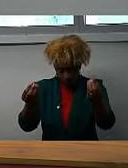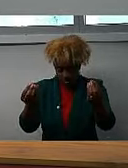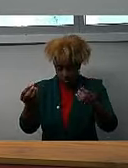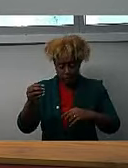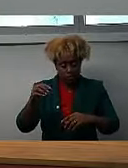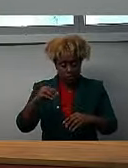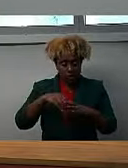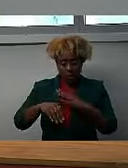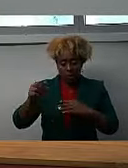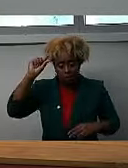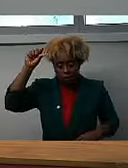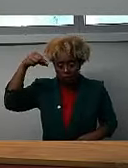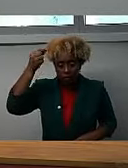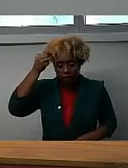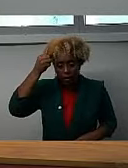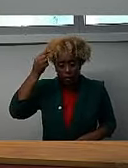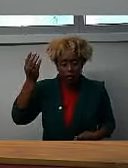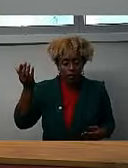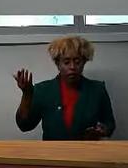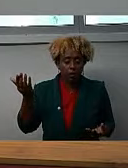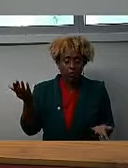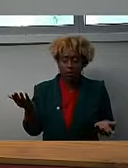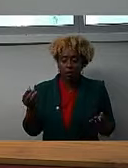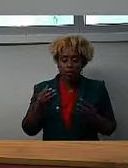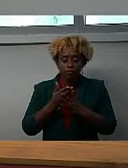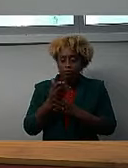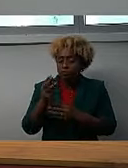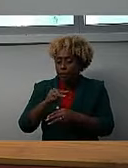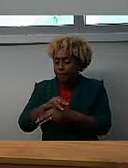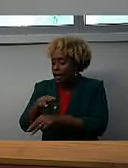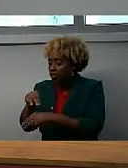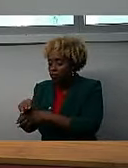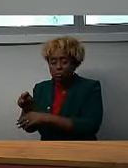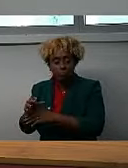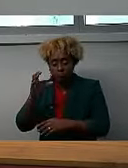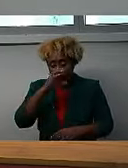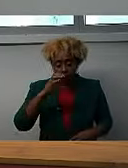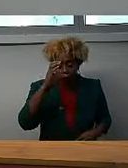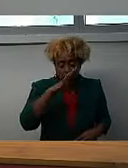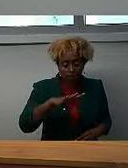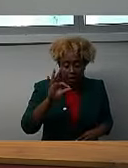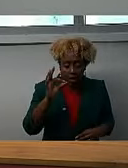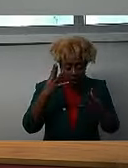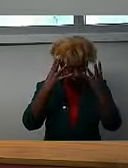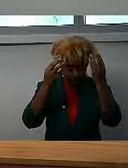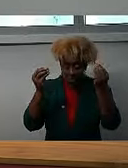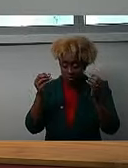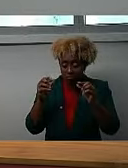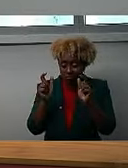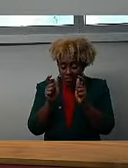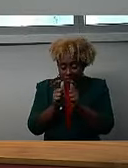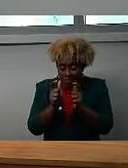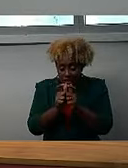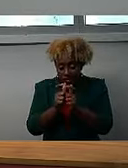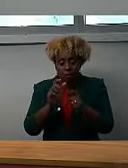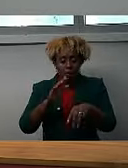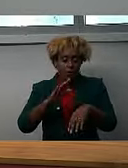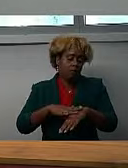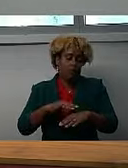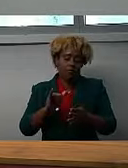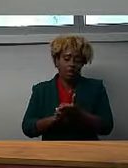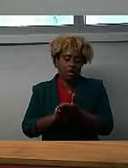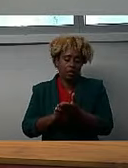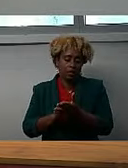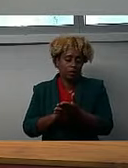government, and our technocrats within the ministries and departments have very little information on this matter.